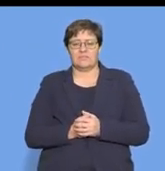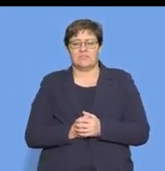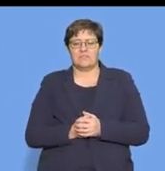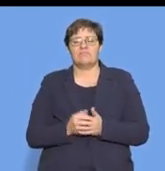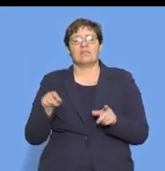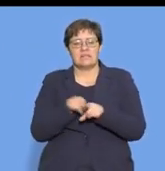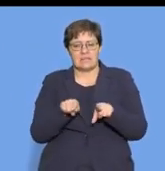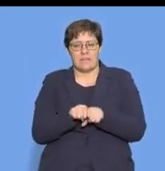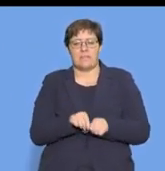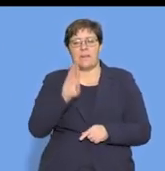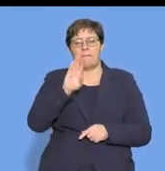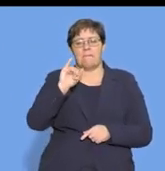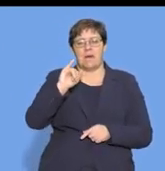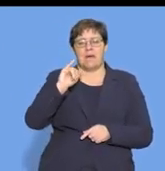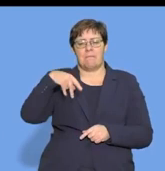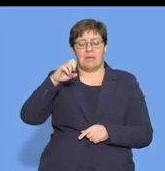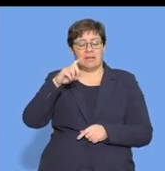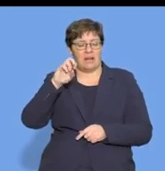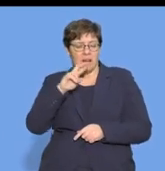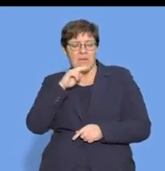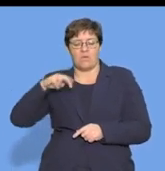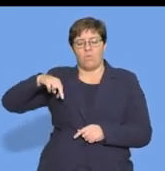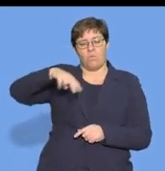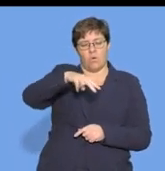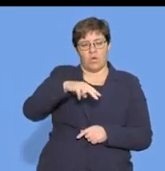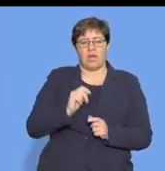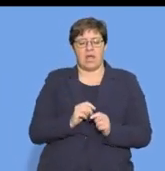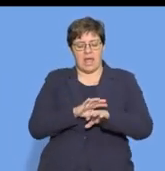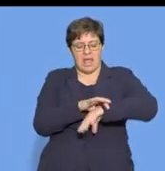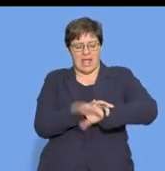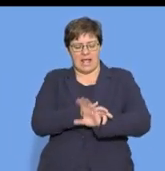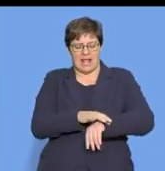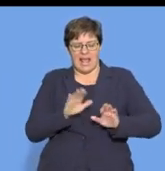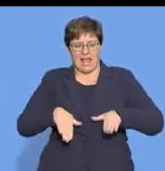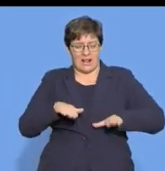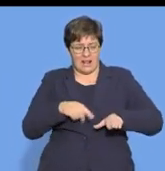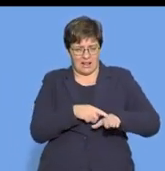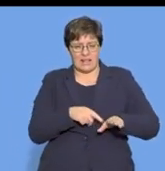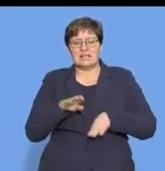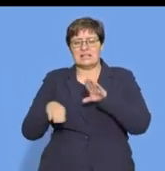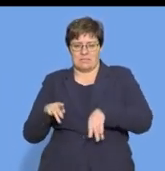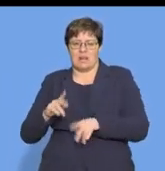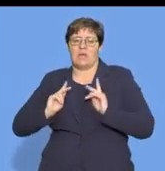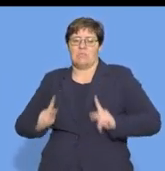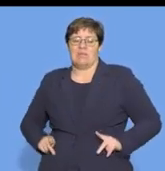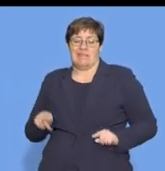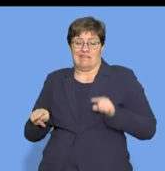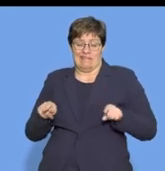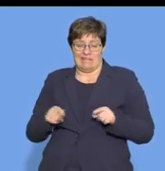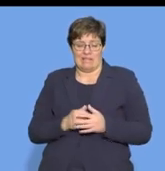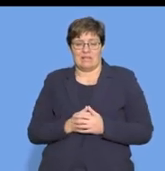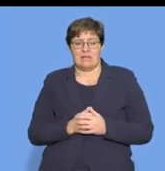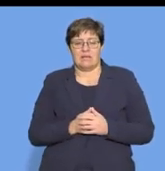were bipedal, so they walked upright. Their ankle bone is pretty similar to that of